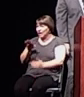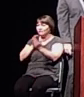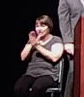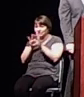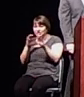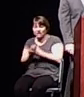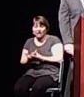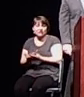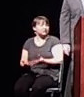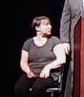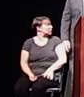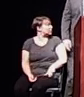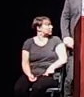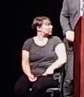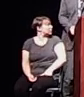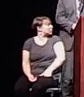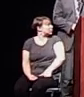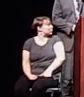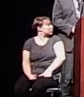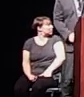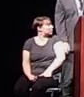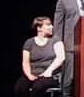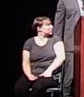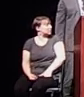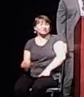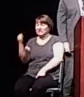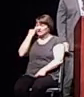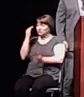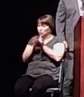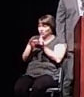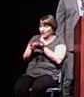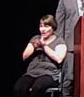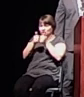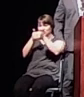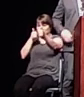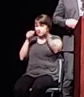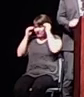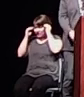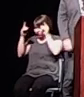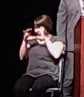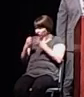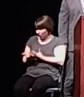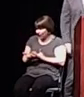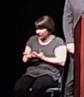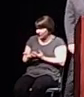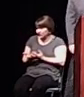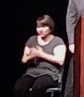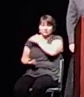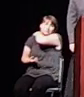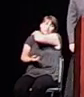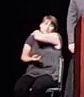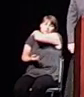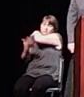But if you count the distance ed classes, and about 5 years ago, we really started investing more